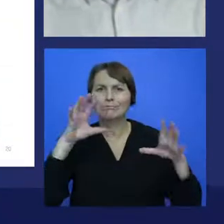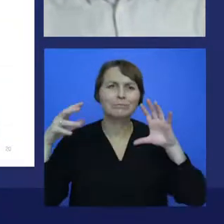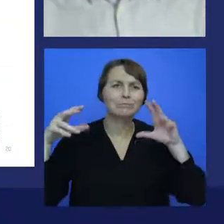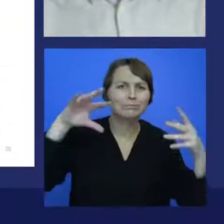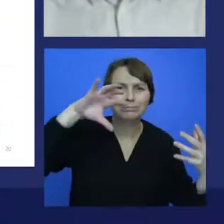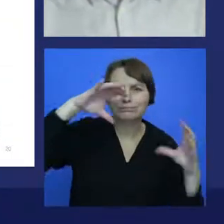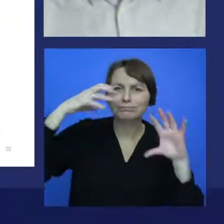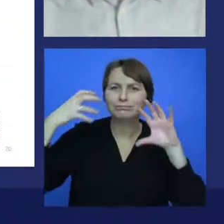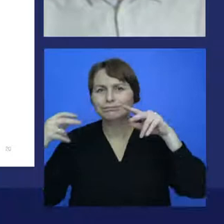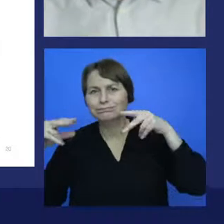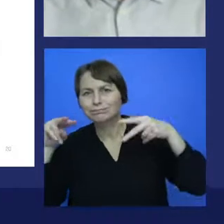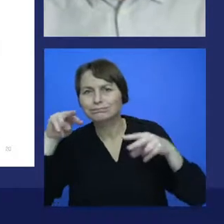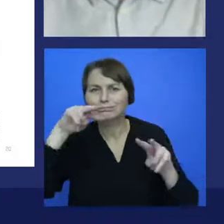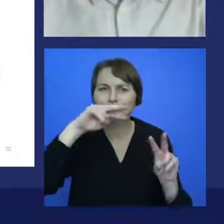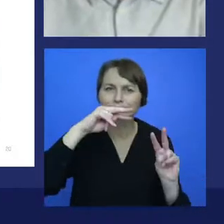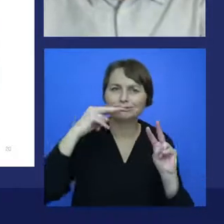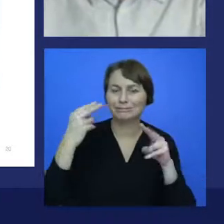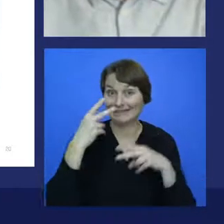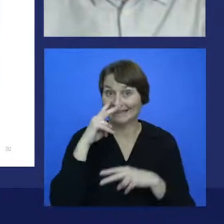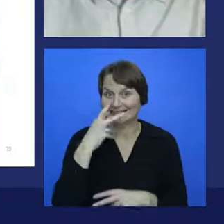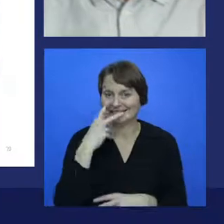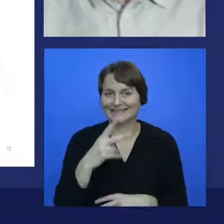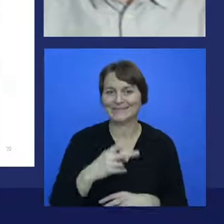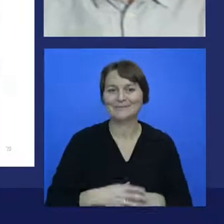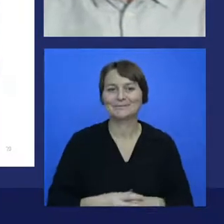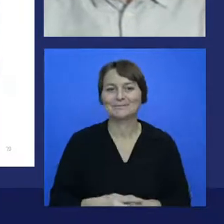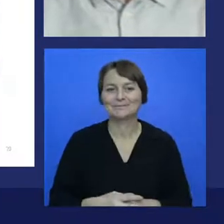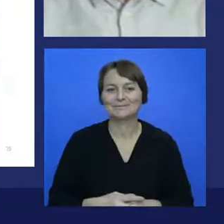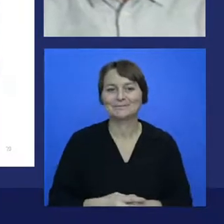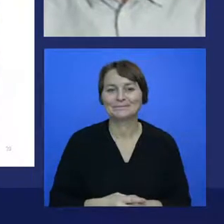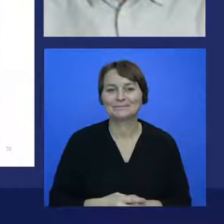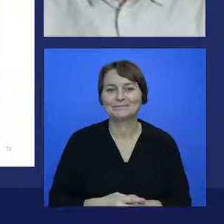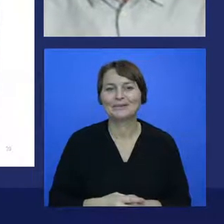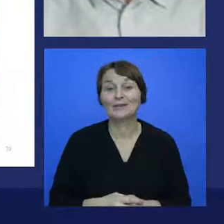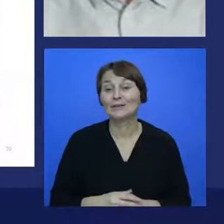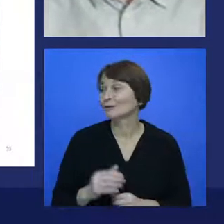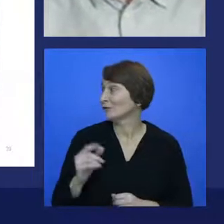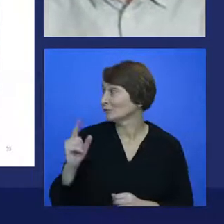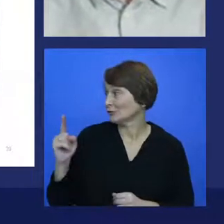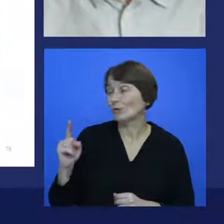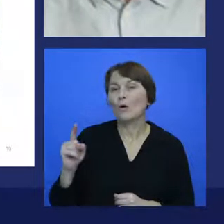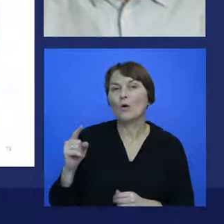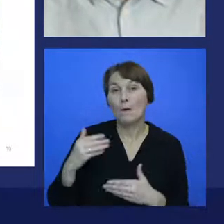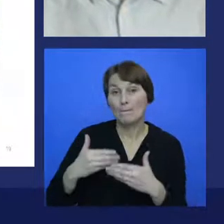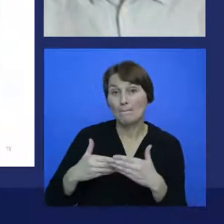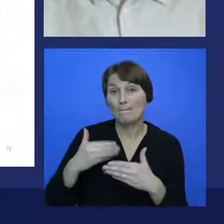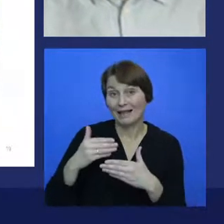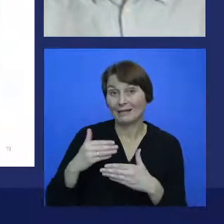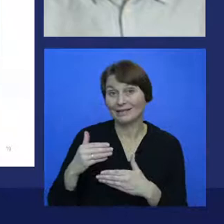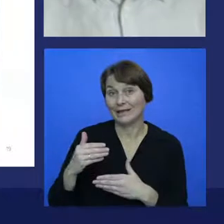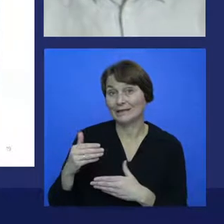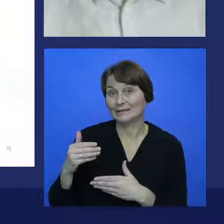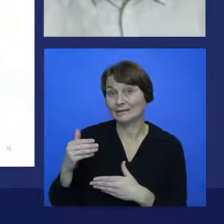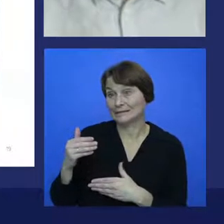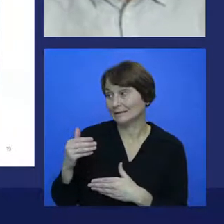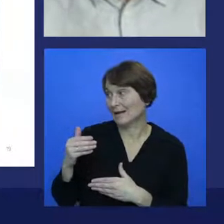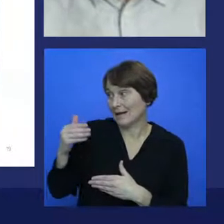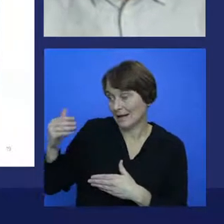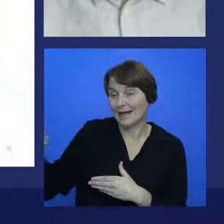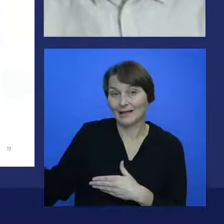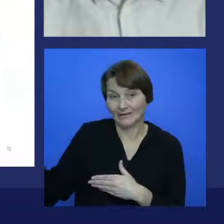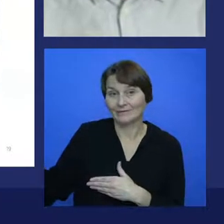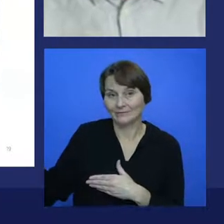procedural generation. So for example, the buildings on the left are just generic buildings apart from St. Paul's Cathedral, and some